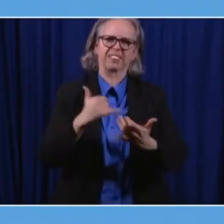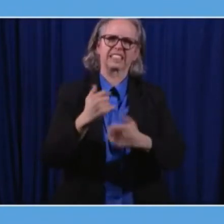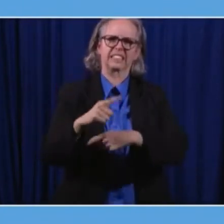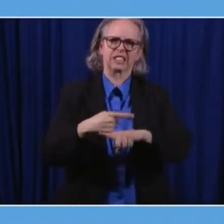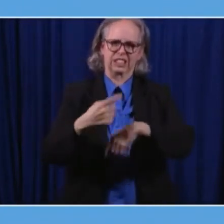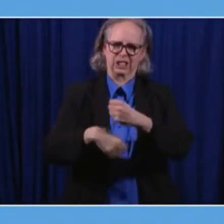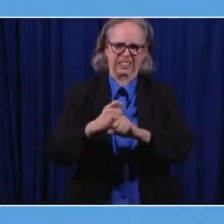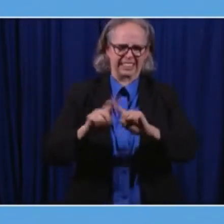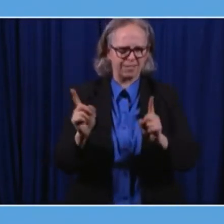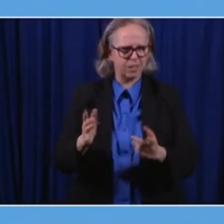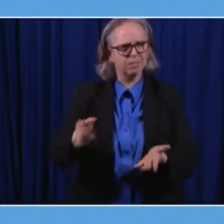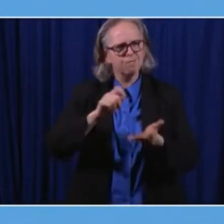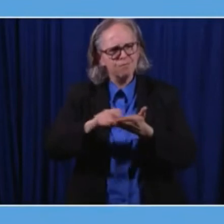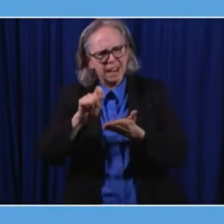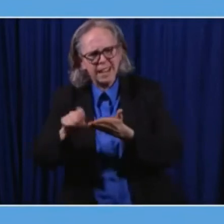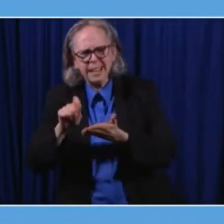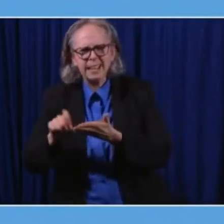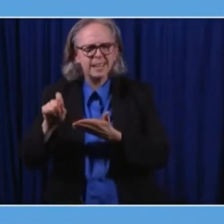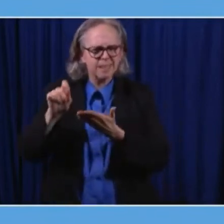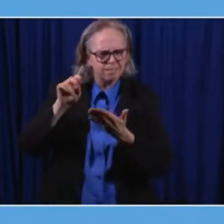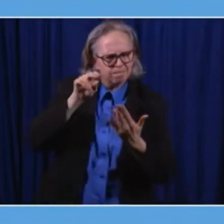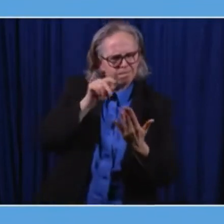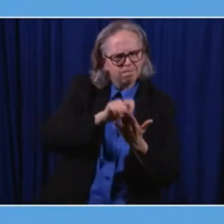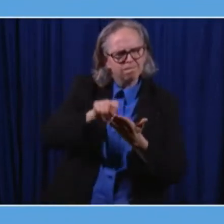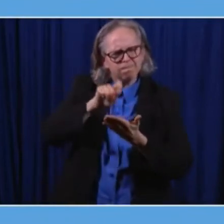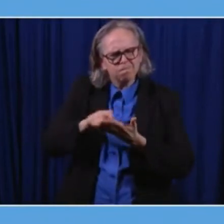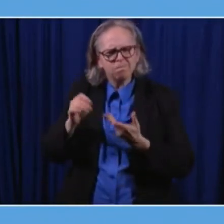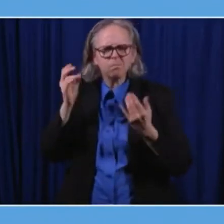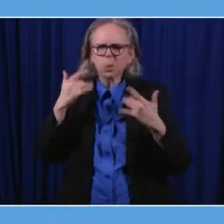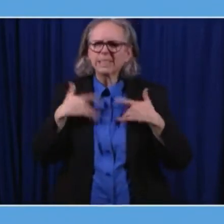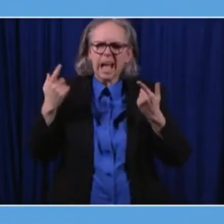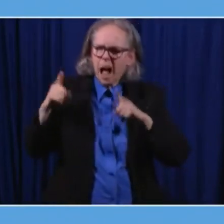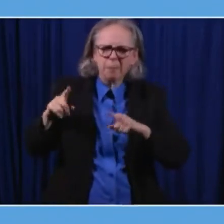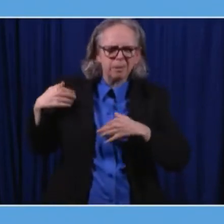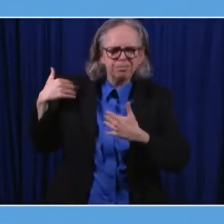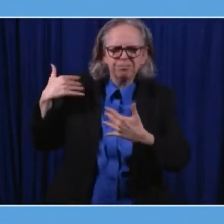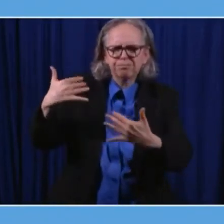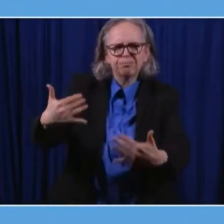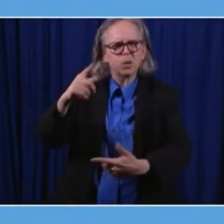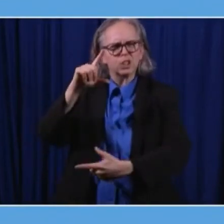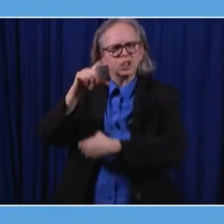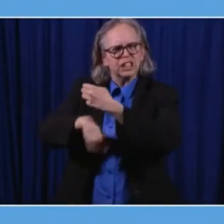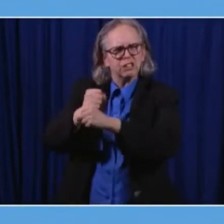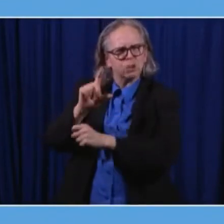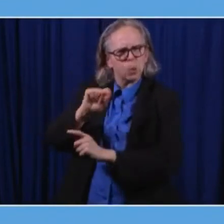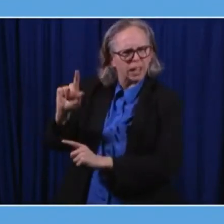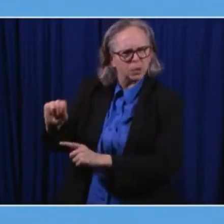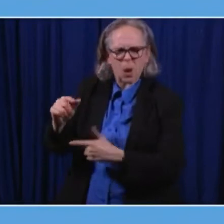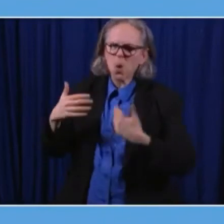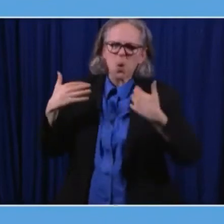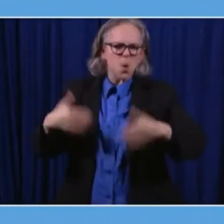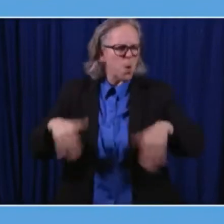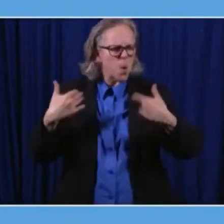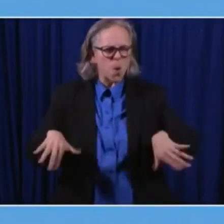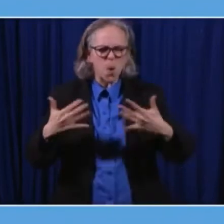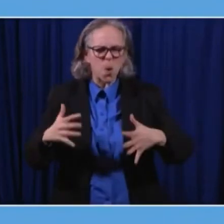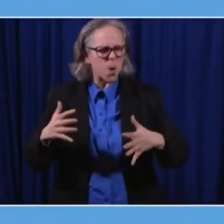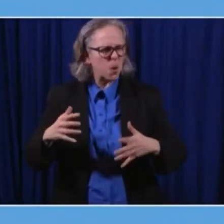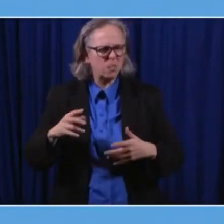of the things going on in 2020 and just how crazy this year has been. And Christmas will be different for a lot of people this